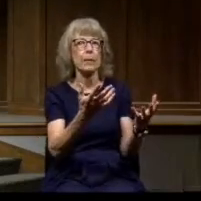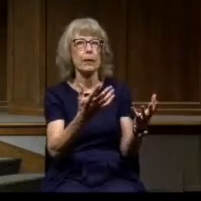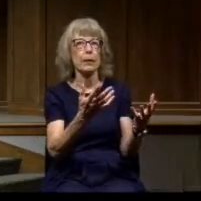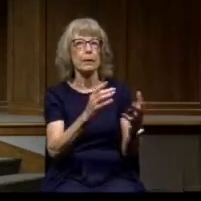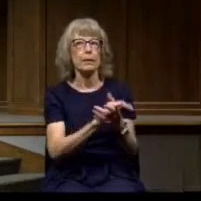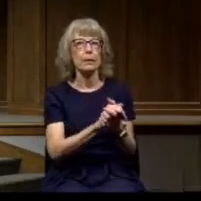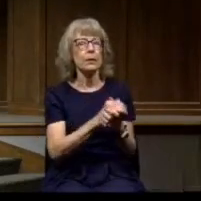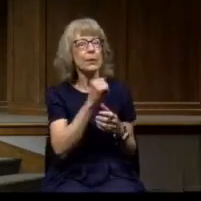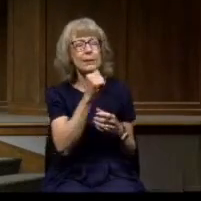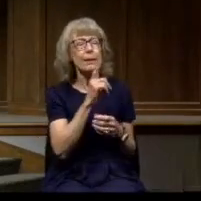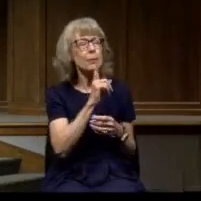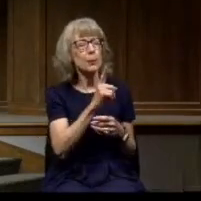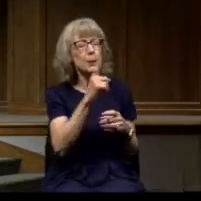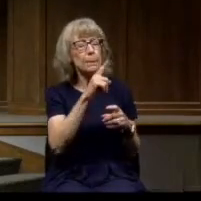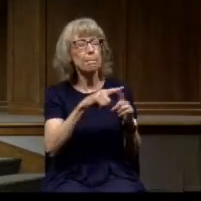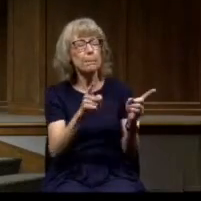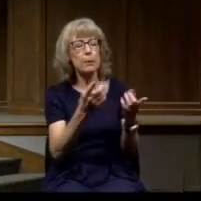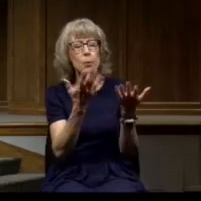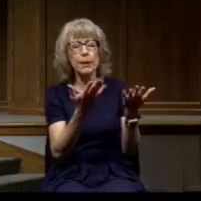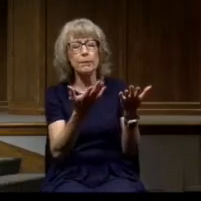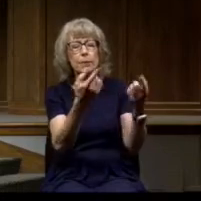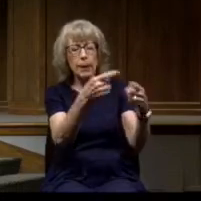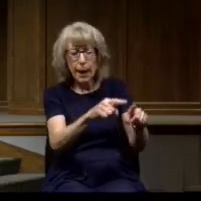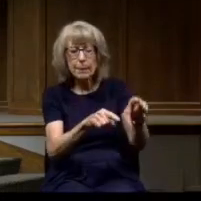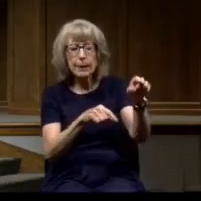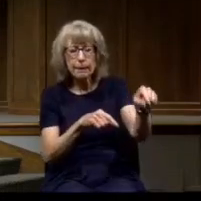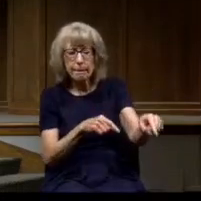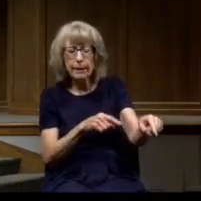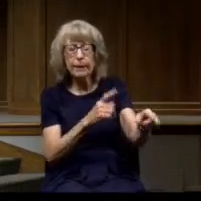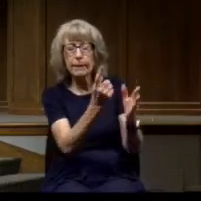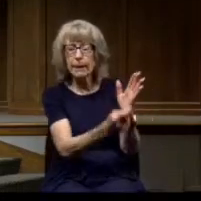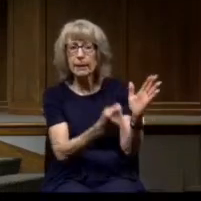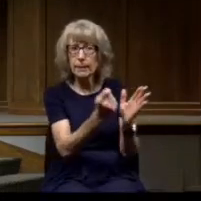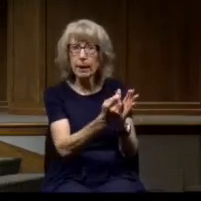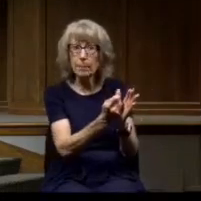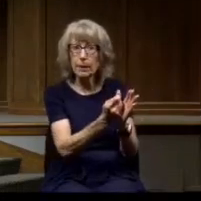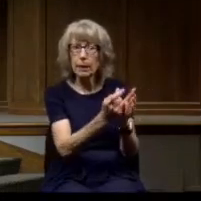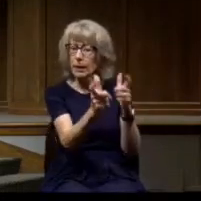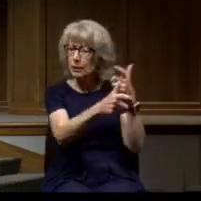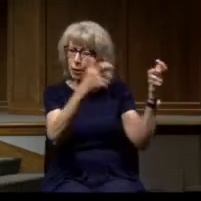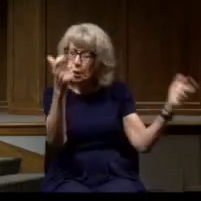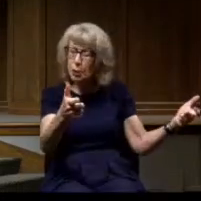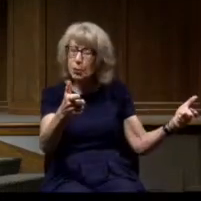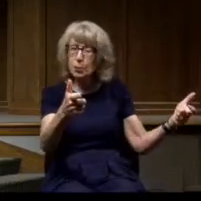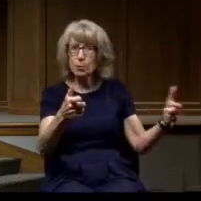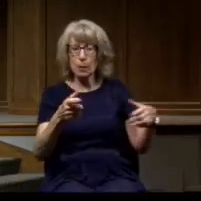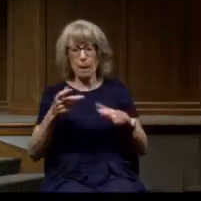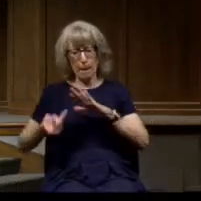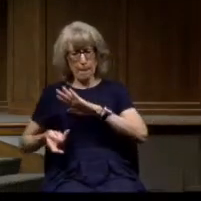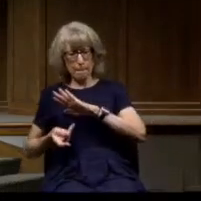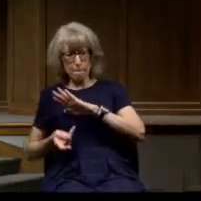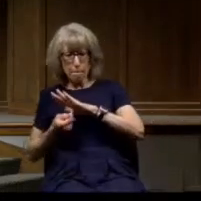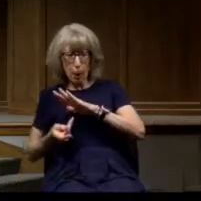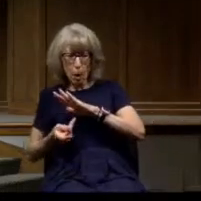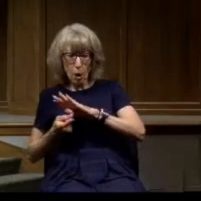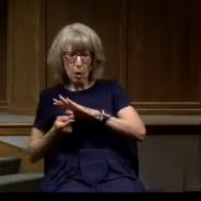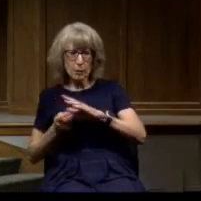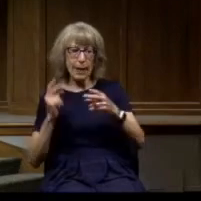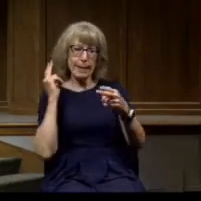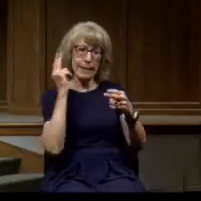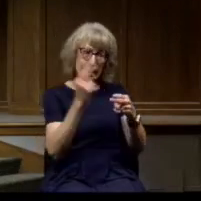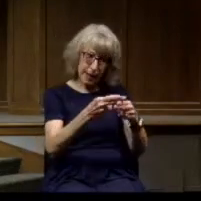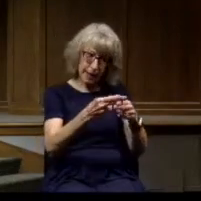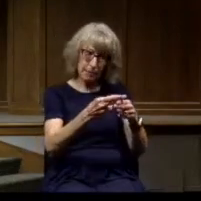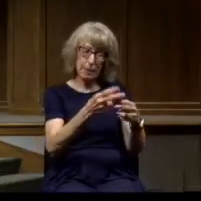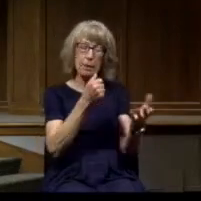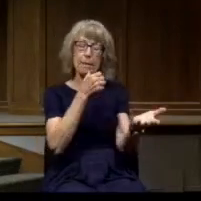say whatever's going on here is huge for Paul to call these women to attention and ask the church to help